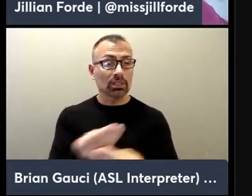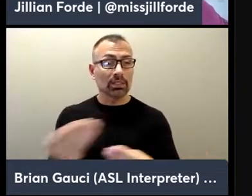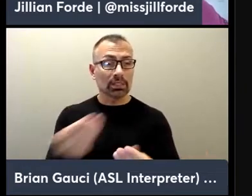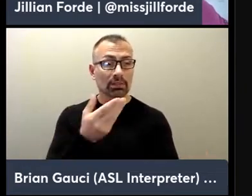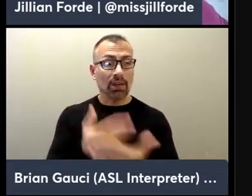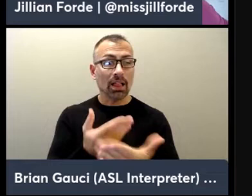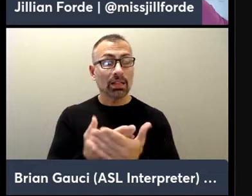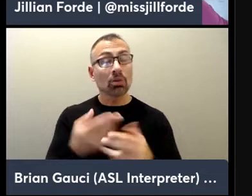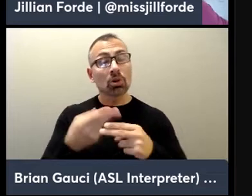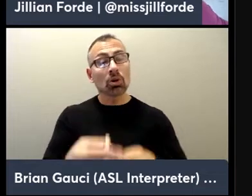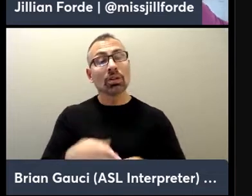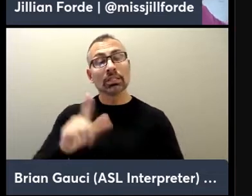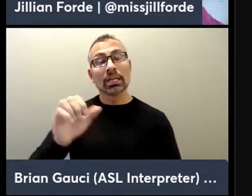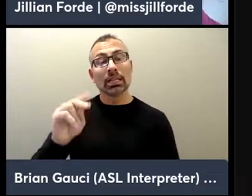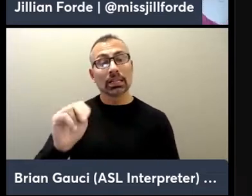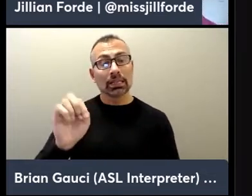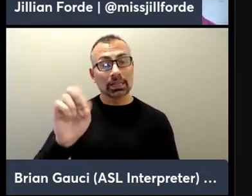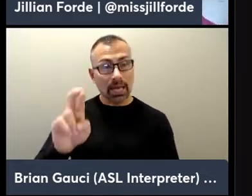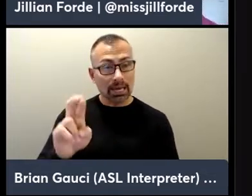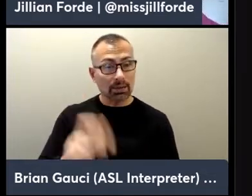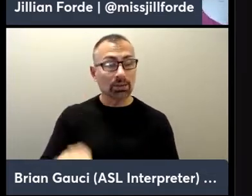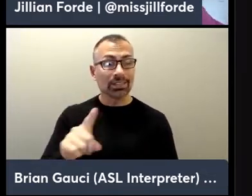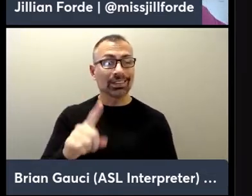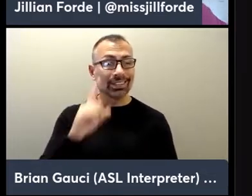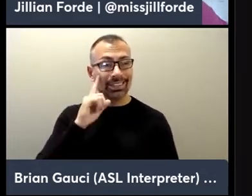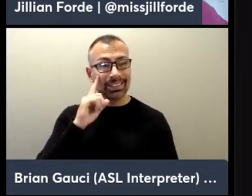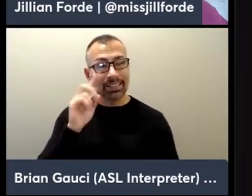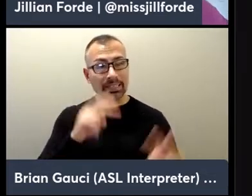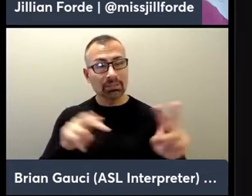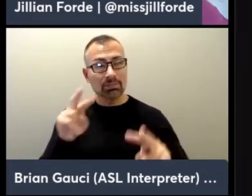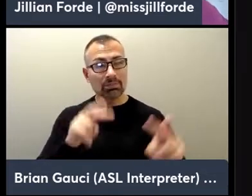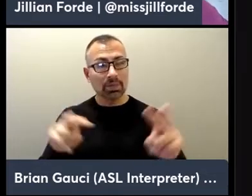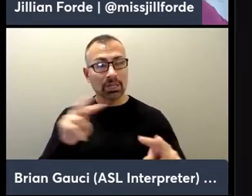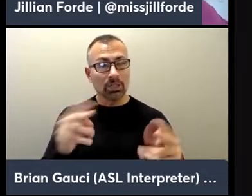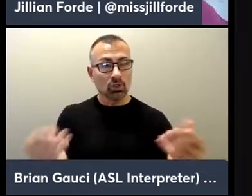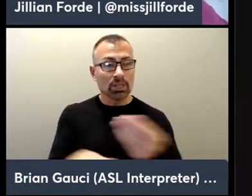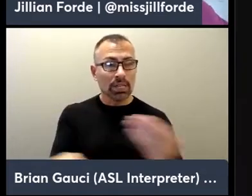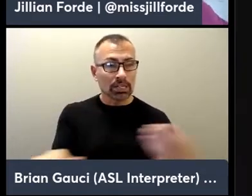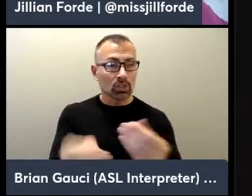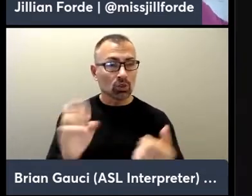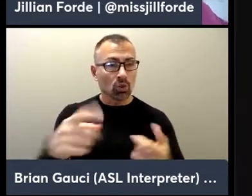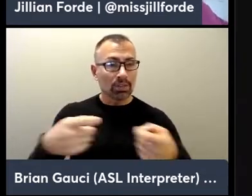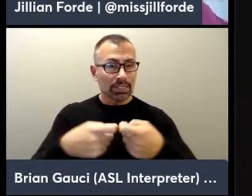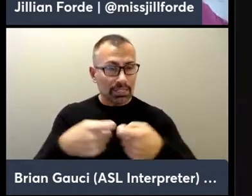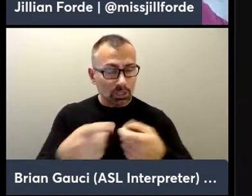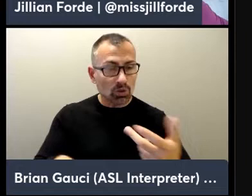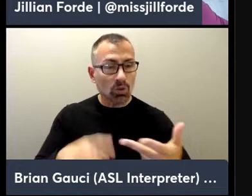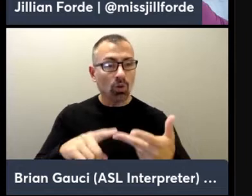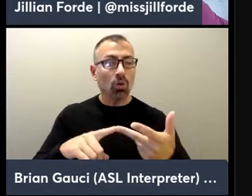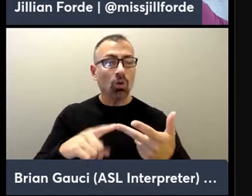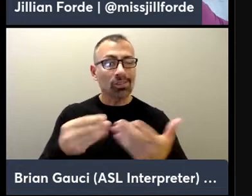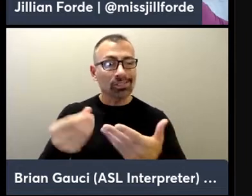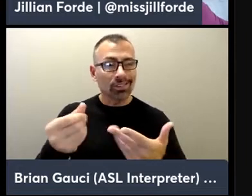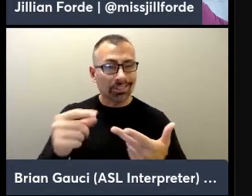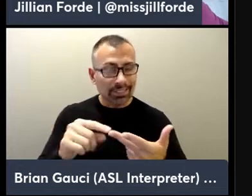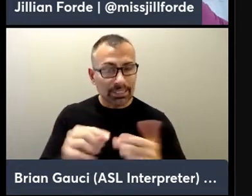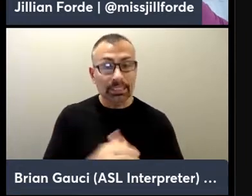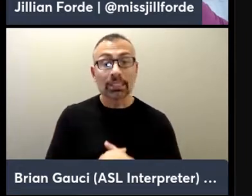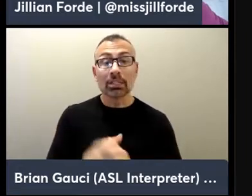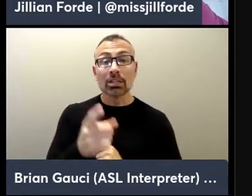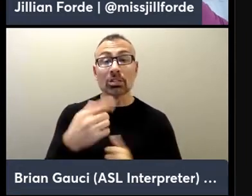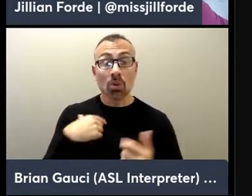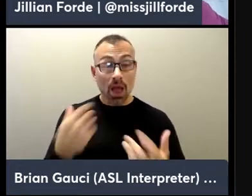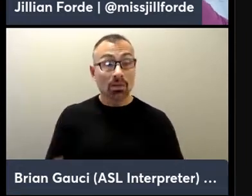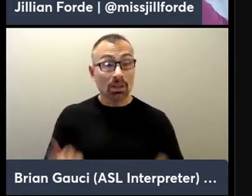miner, right? That's mining transactions or mining cryptocurrency or digital assets, right? So we have a lot of customers that are looking to build a validator